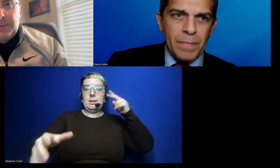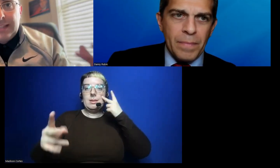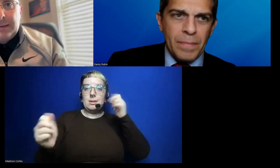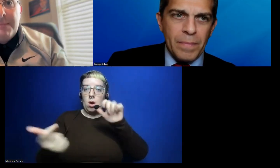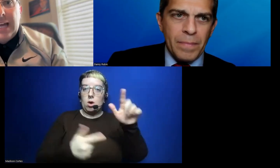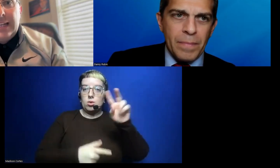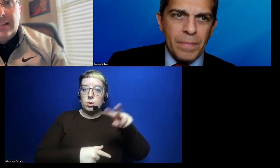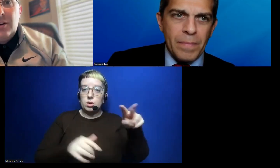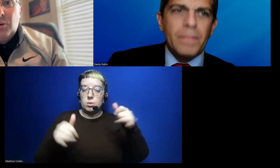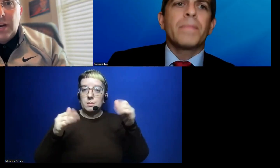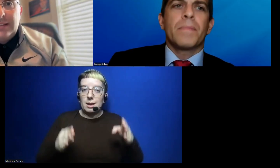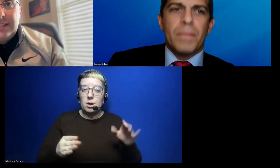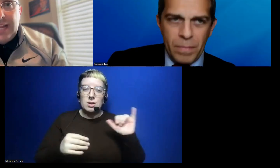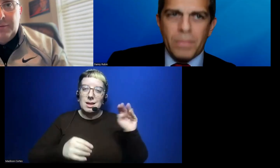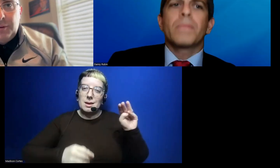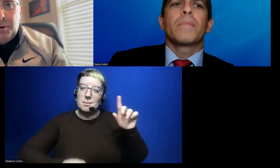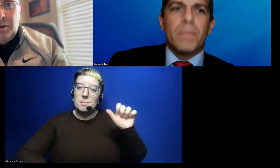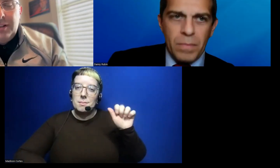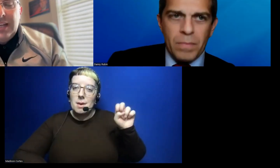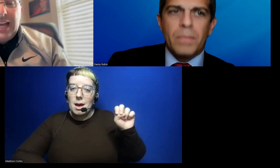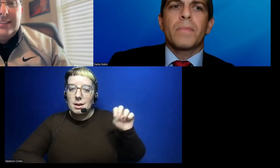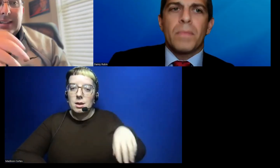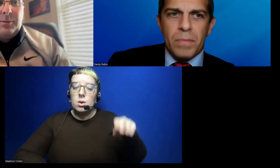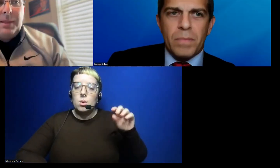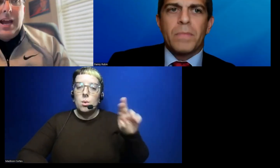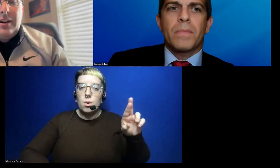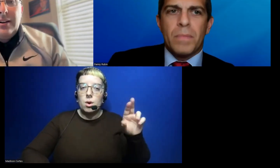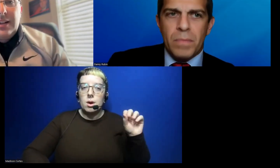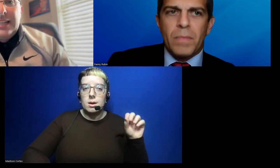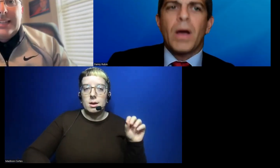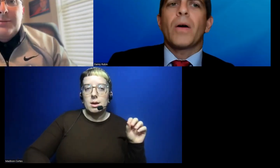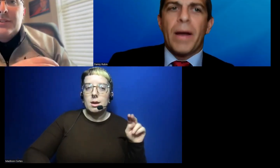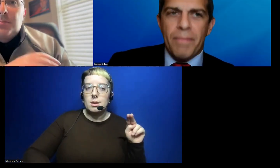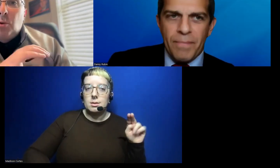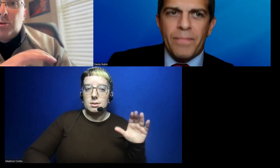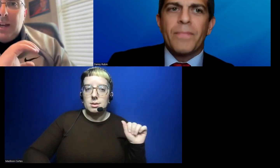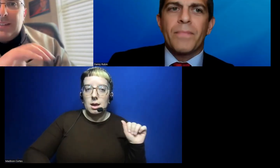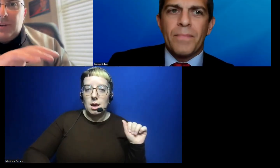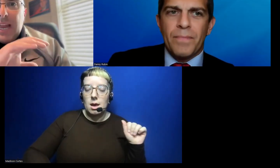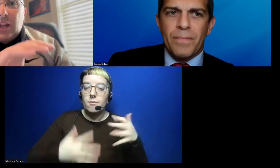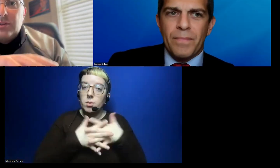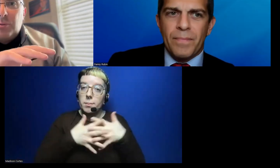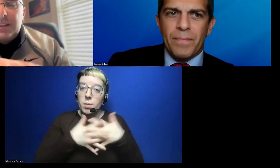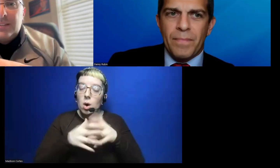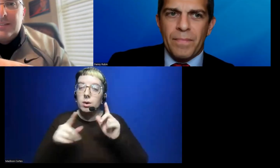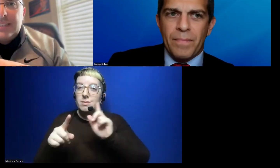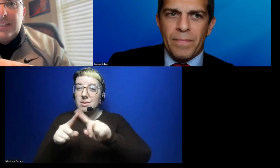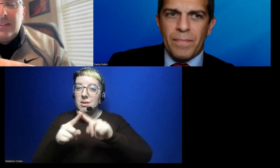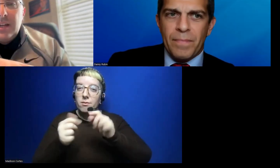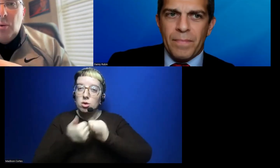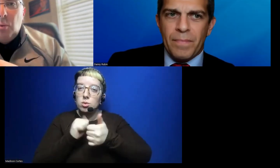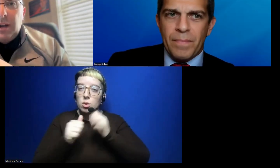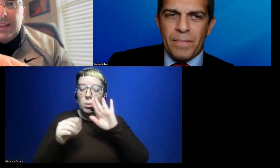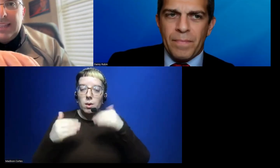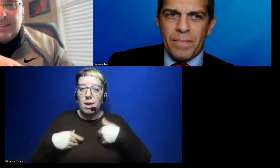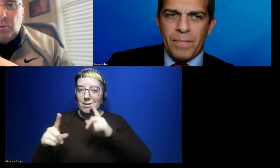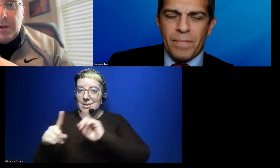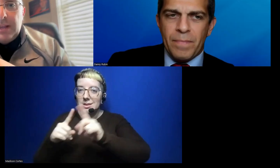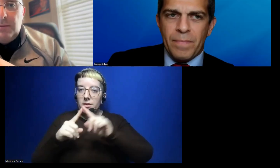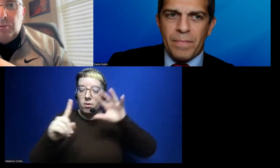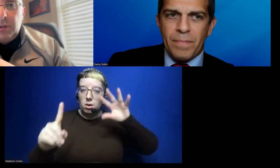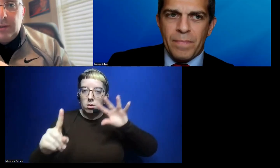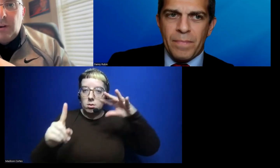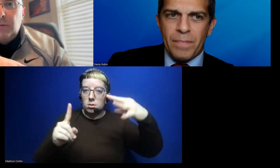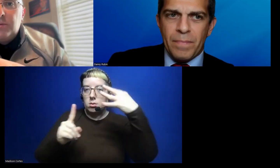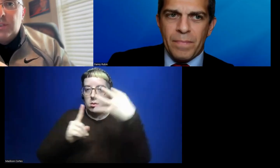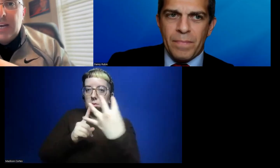see in something like Madden or NCAA football and see from there. Different Okay. sports will have different angles on what they're seeing. One of the things that